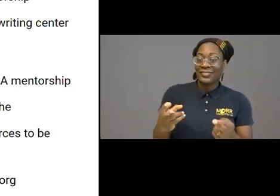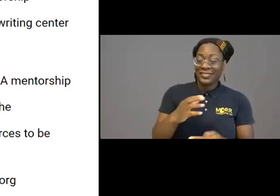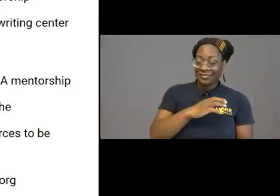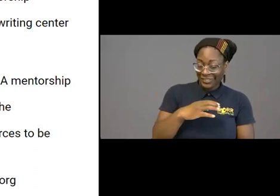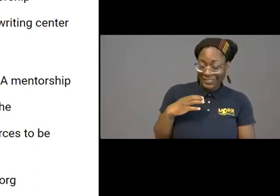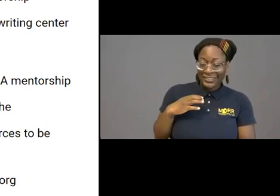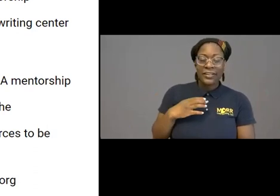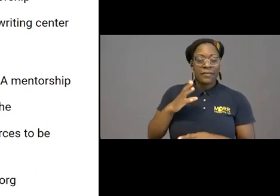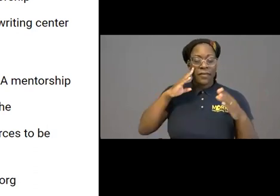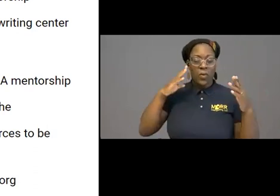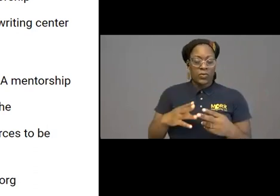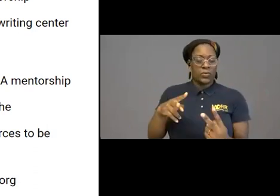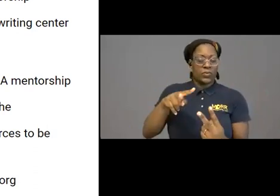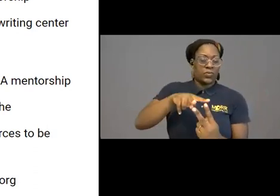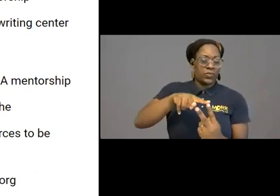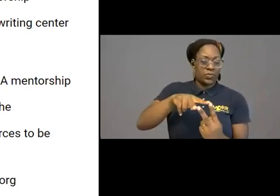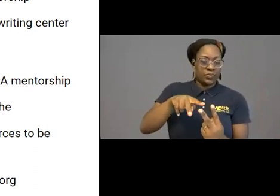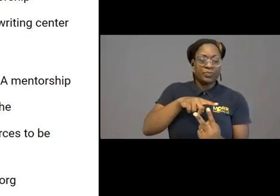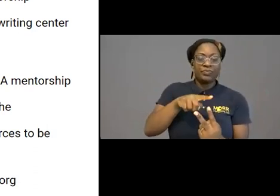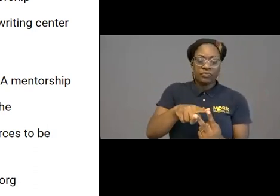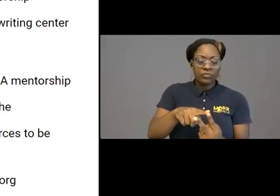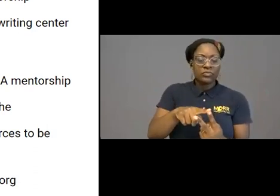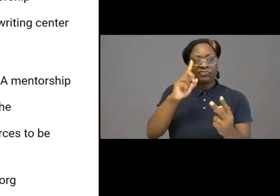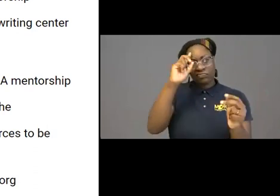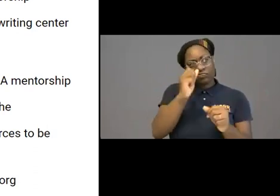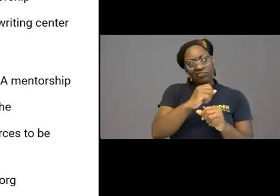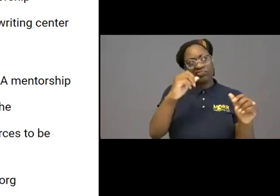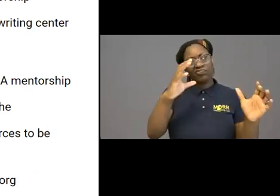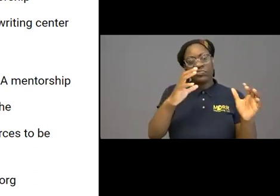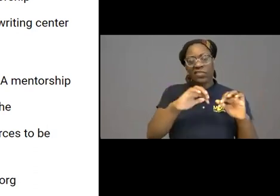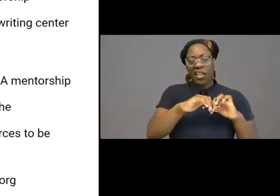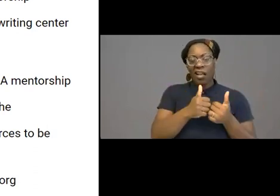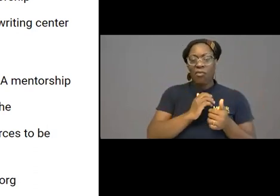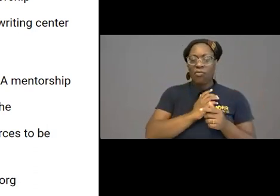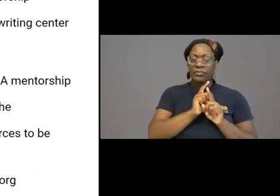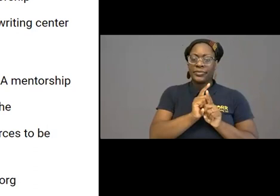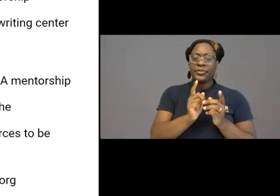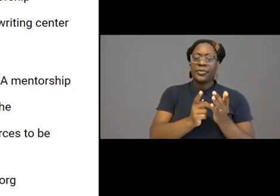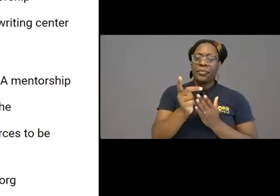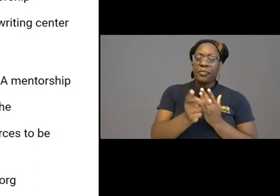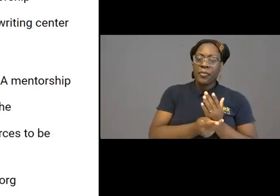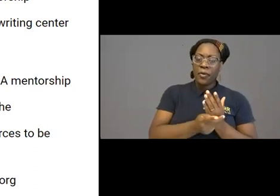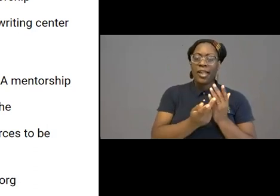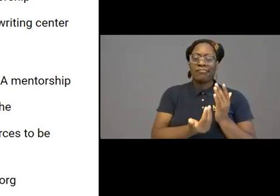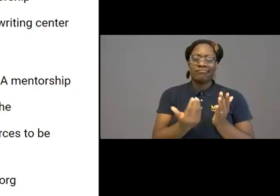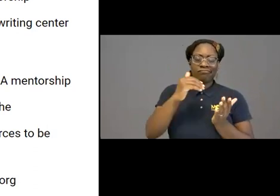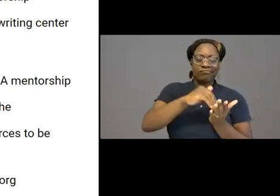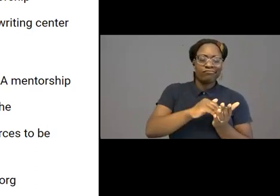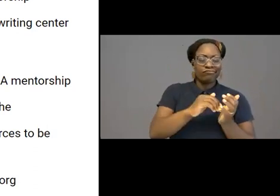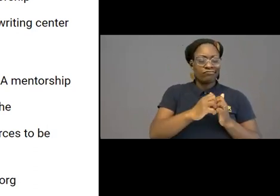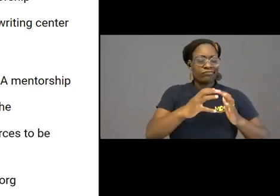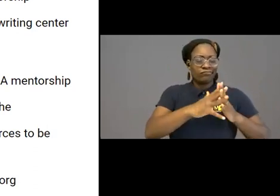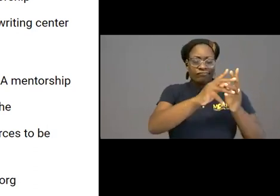1, re-envisioning our mentoring program, and 2, reassessing our scholarship archive. So for the mentoring program, as I mentioned before, the